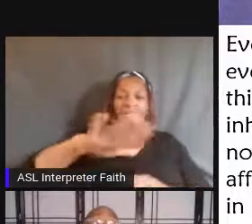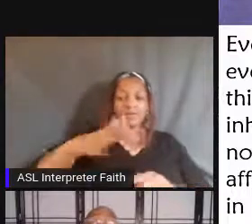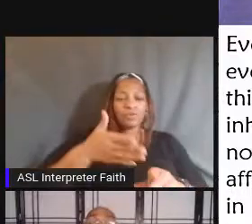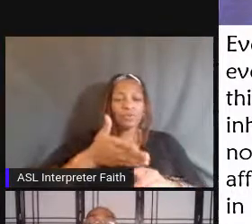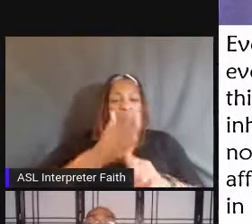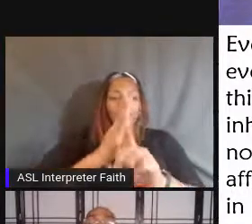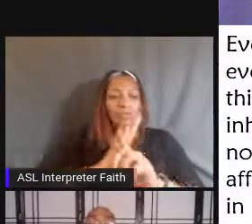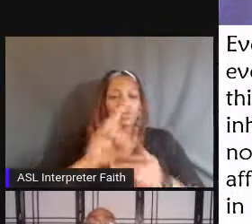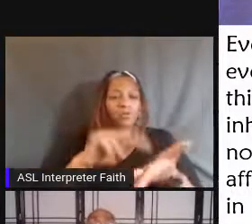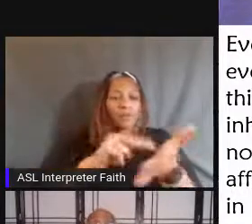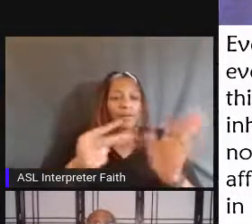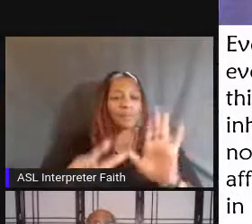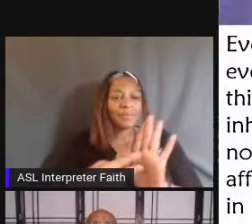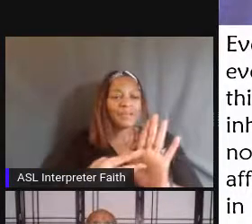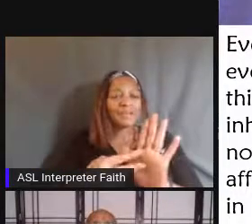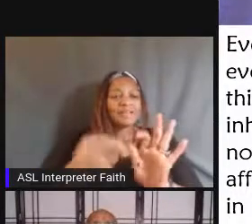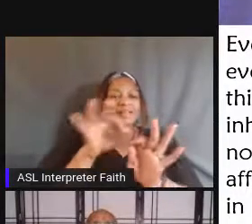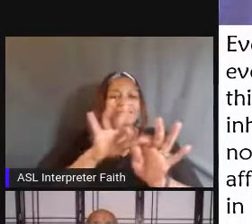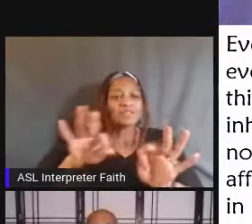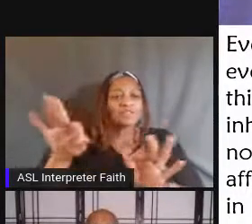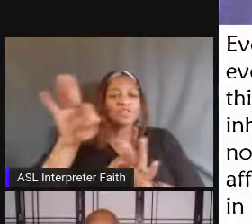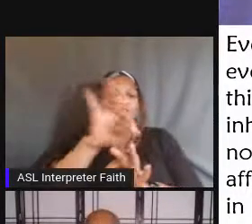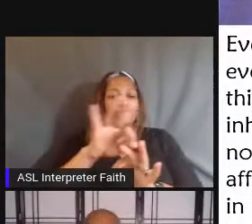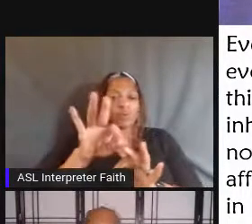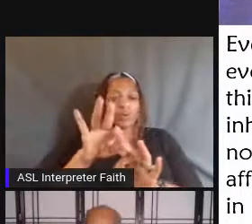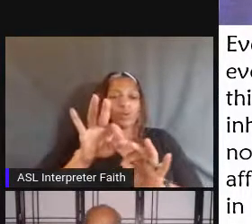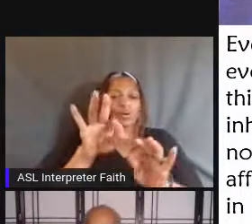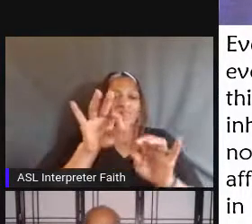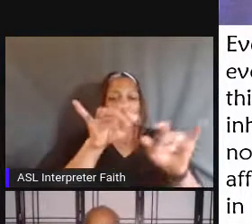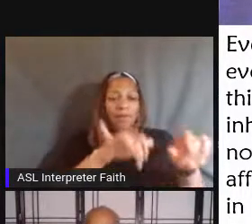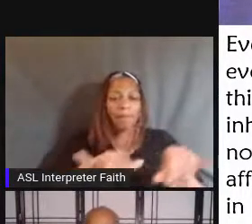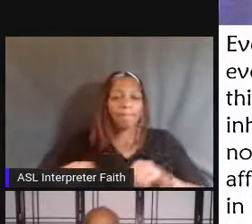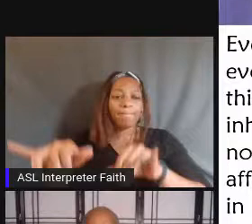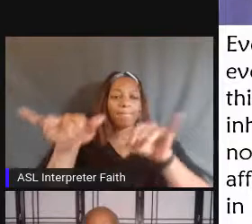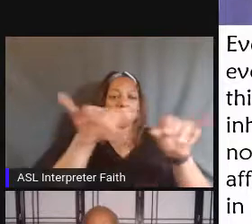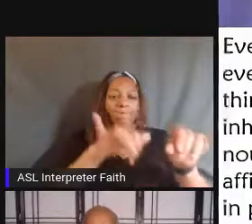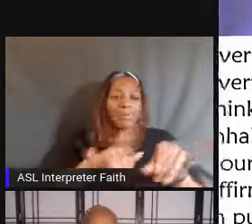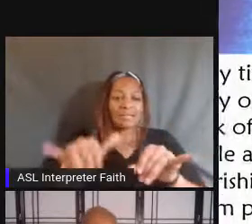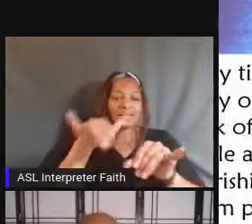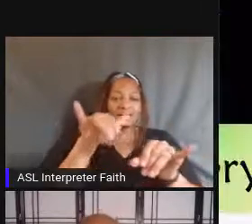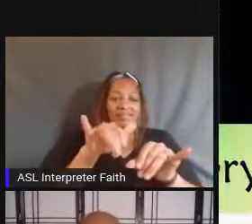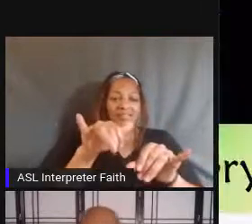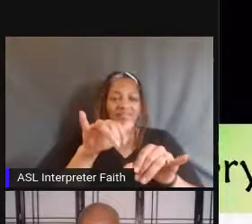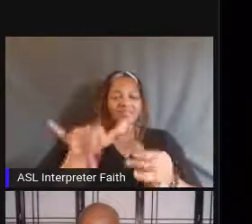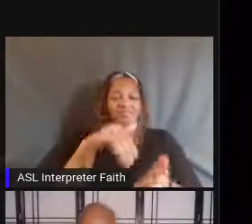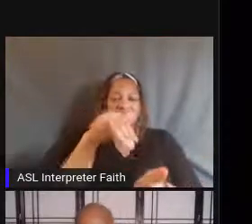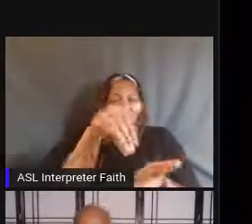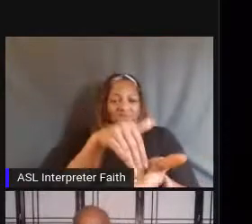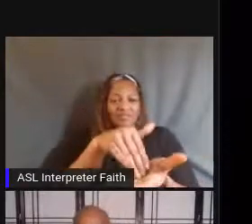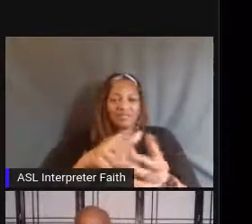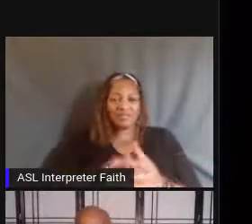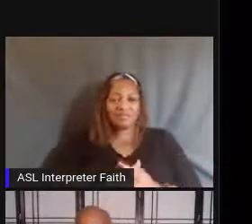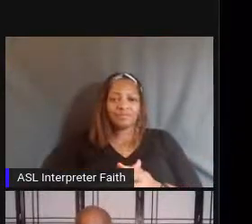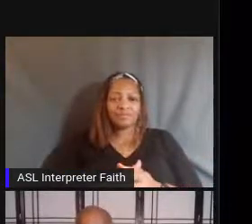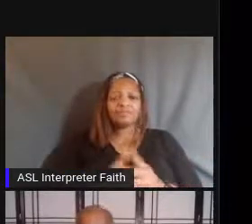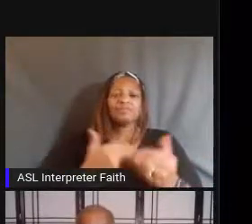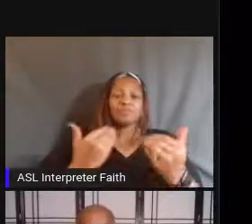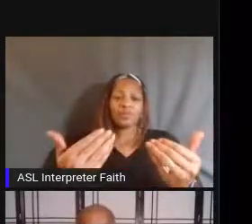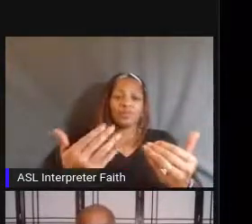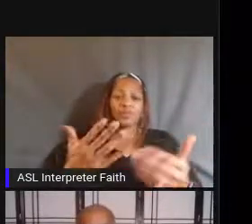a spiritual pattern at the center of it. Breathe.